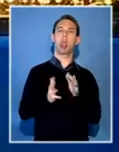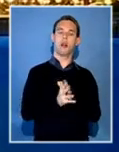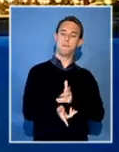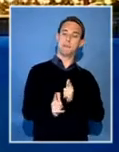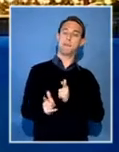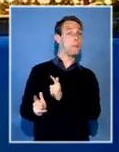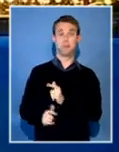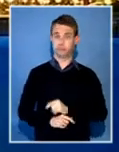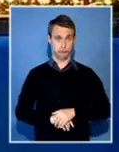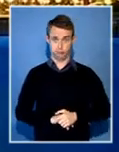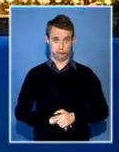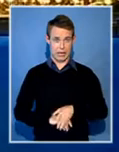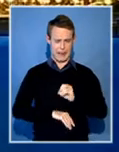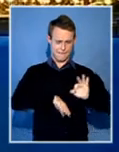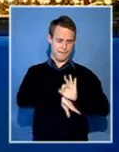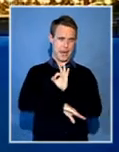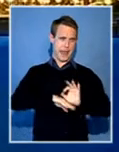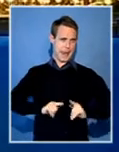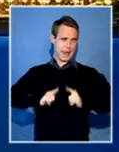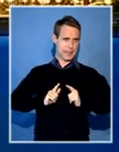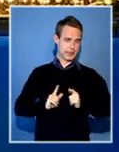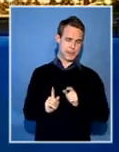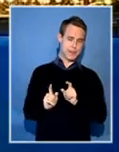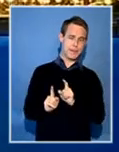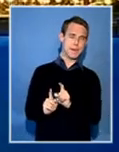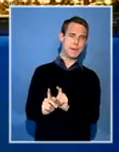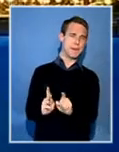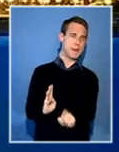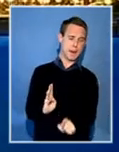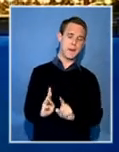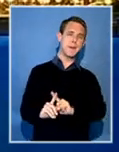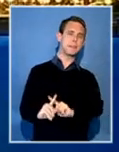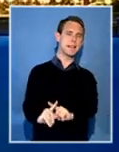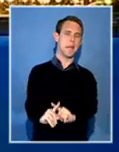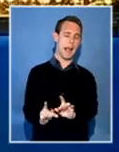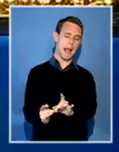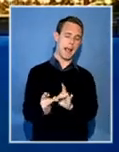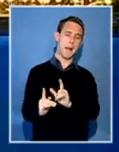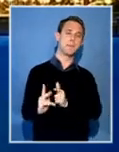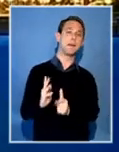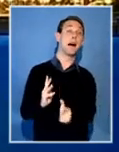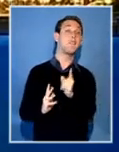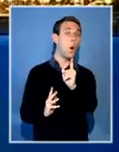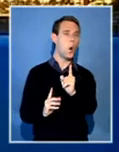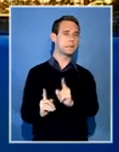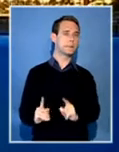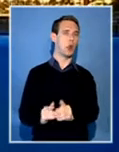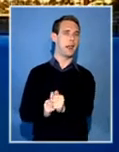or killing the rank and file members of political parties, but it's very specific. It goes for certain